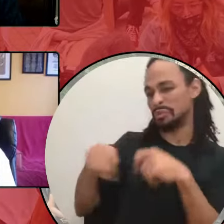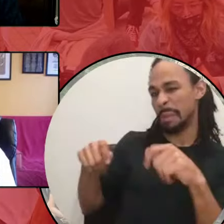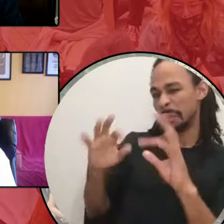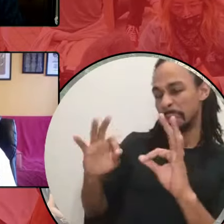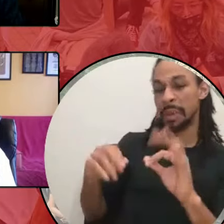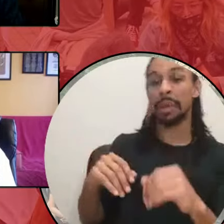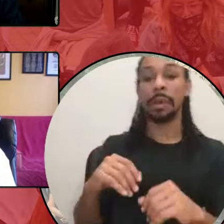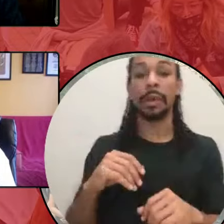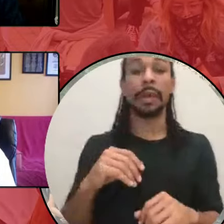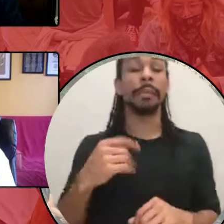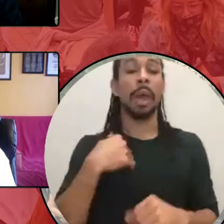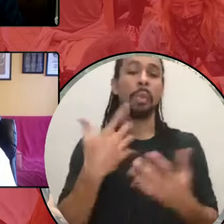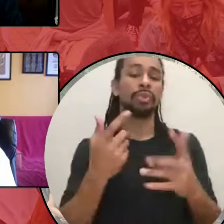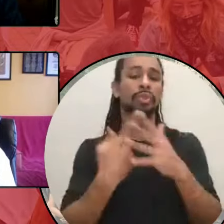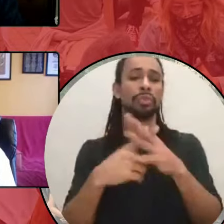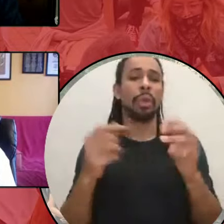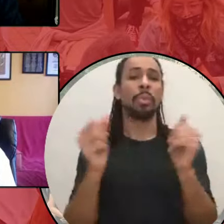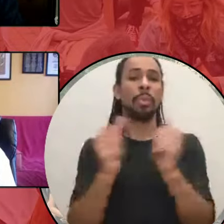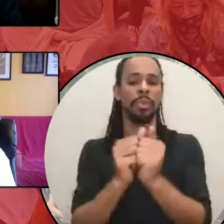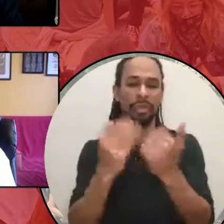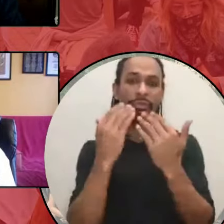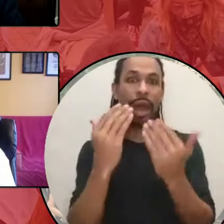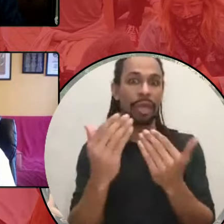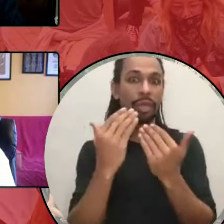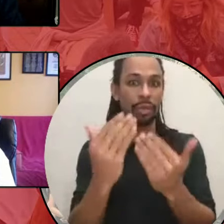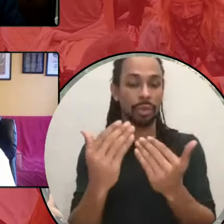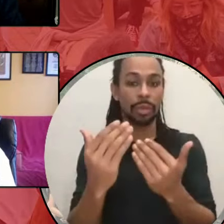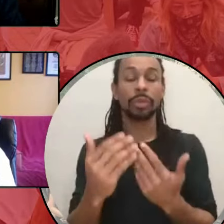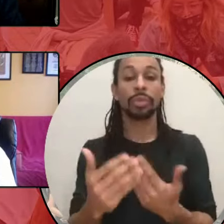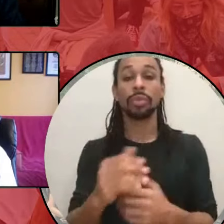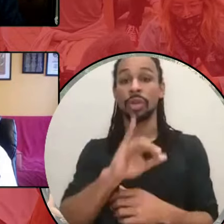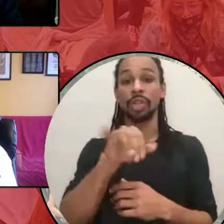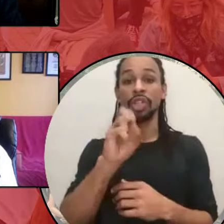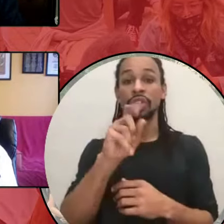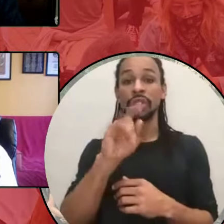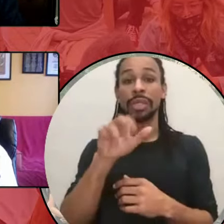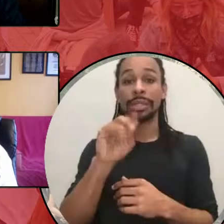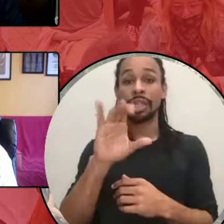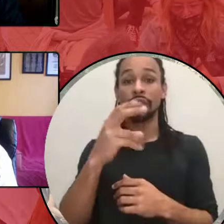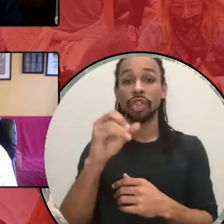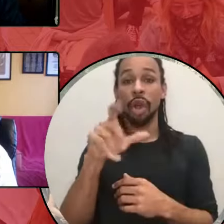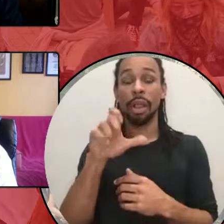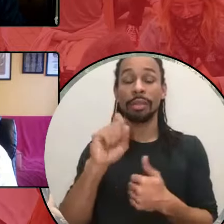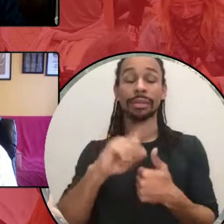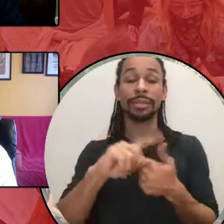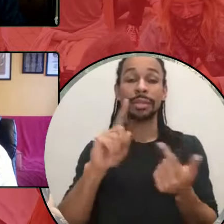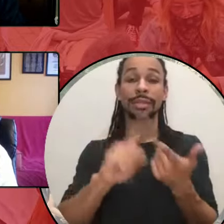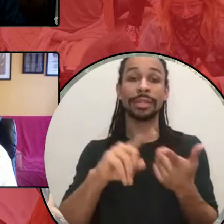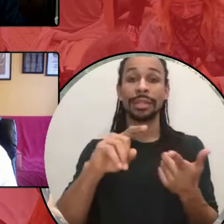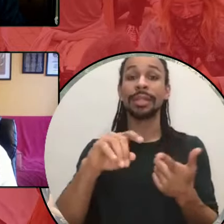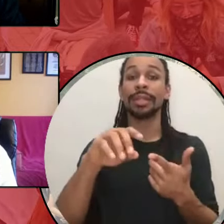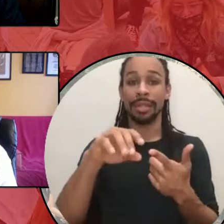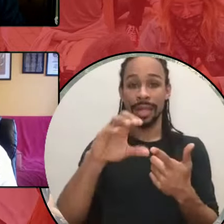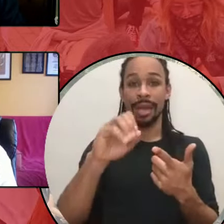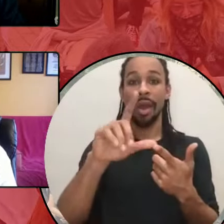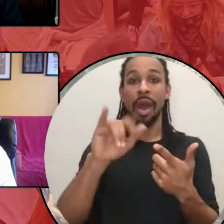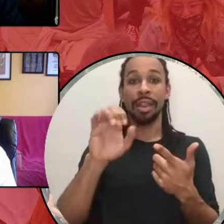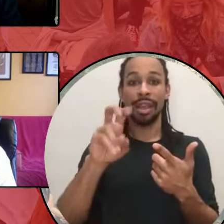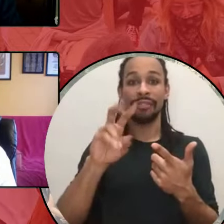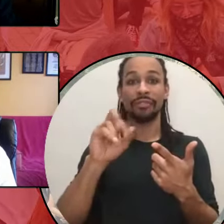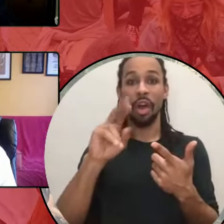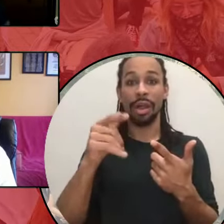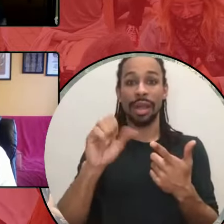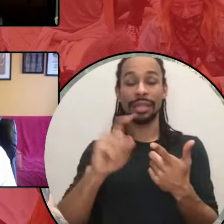all, Justin Charles, Ollie Vargas, Ashley Henderson, y'all have been involved with incredible and impactful